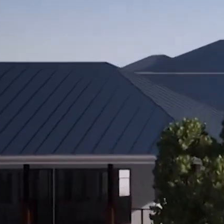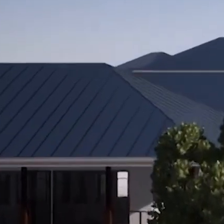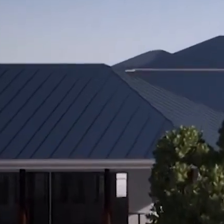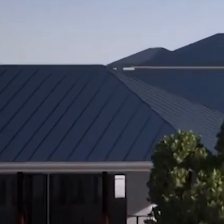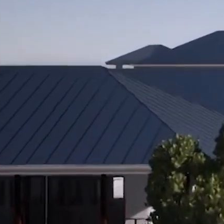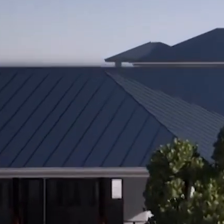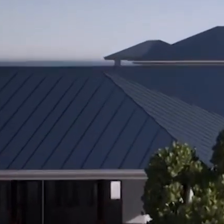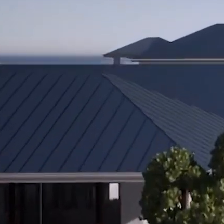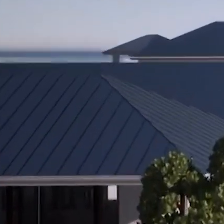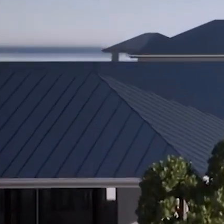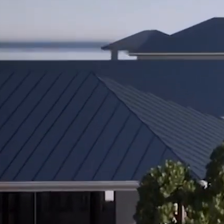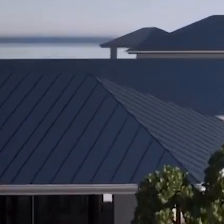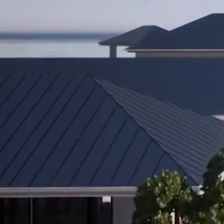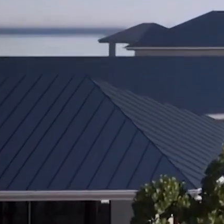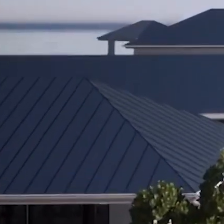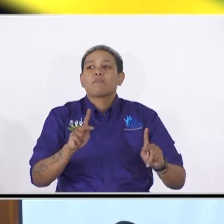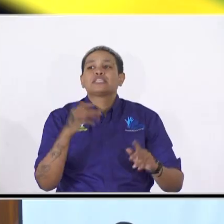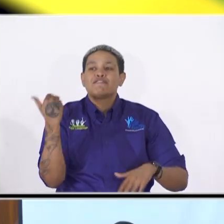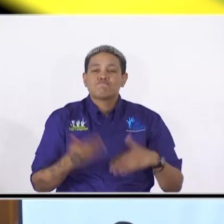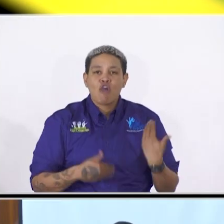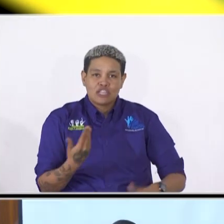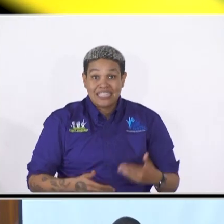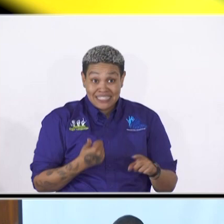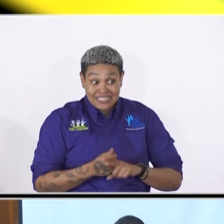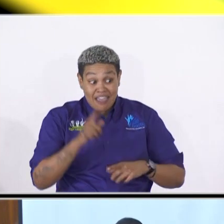going through the approvals and permitting process.